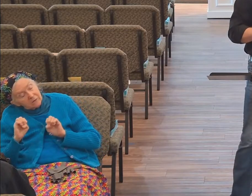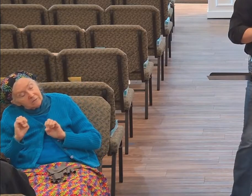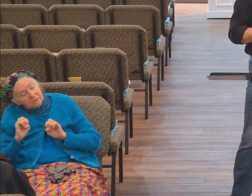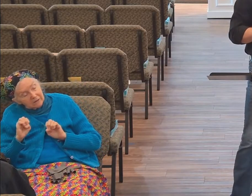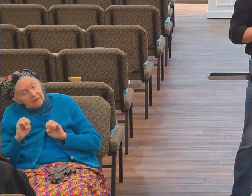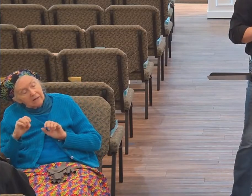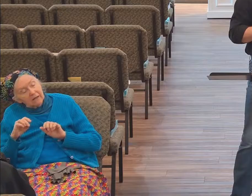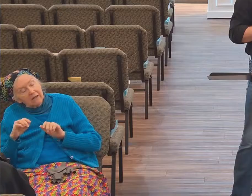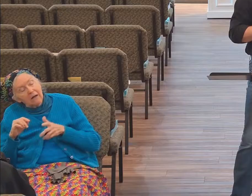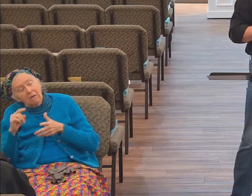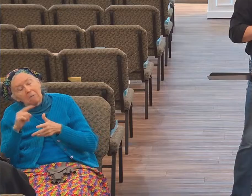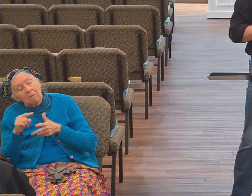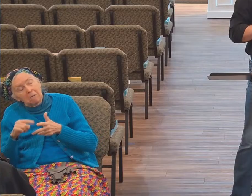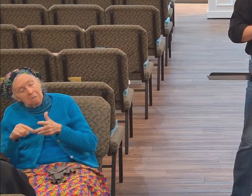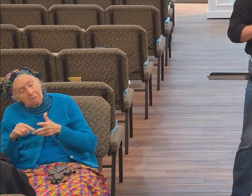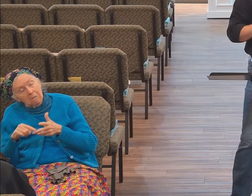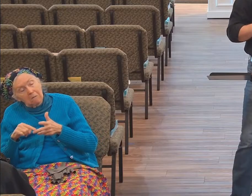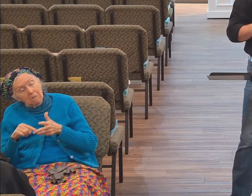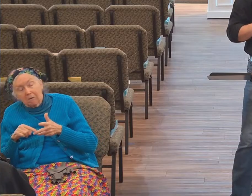say?